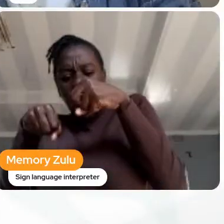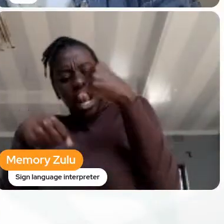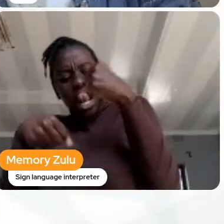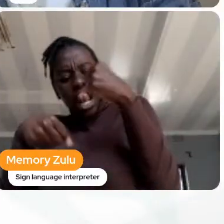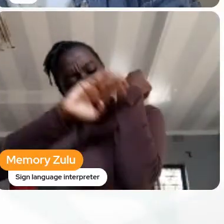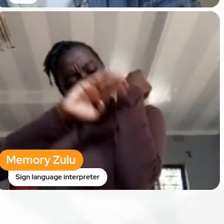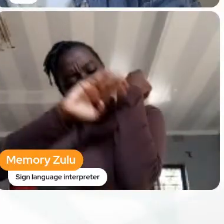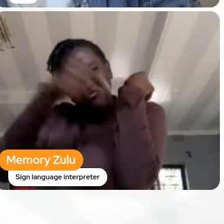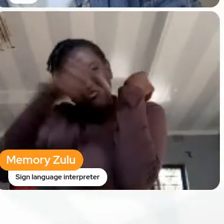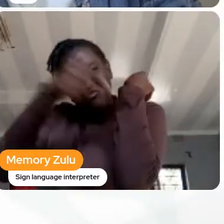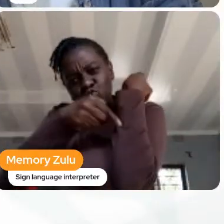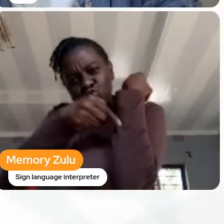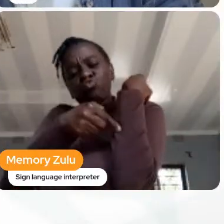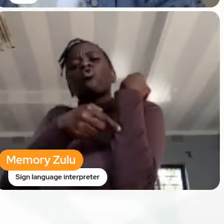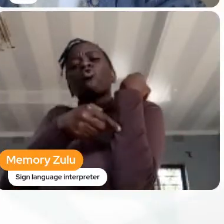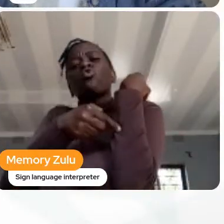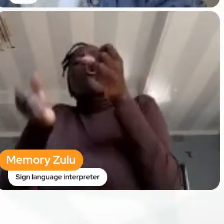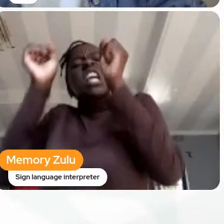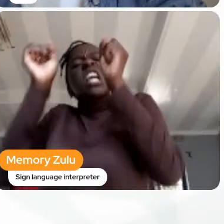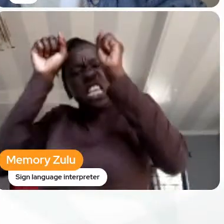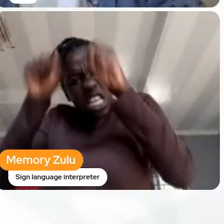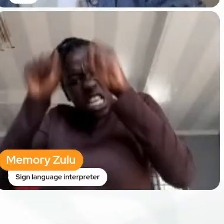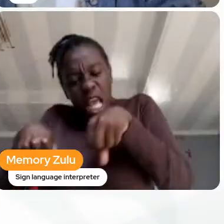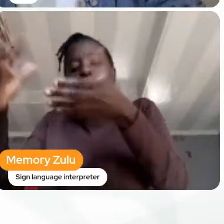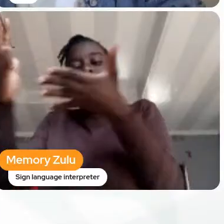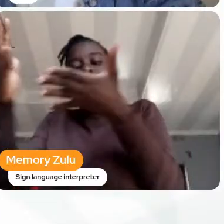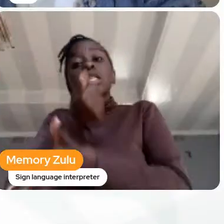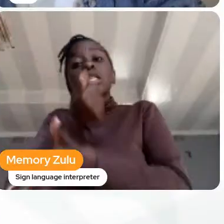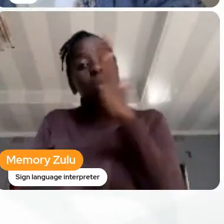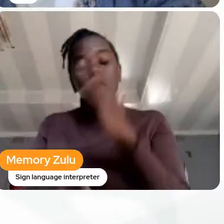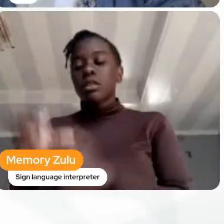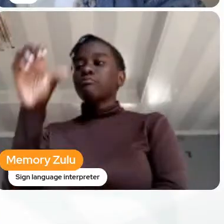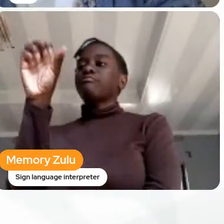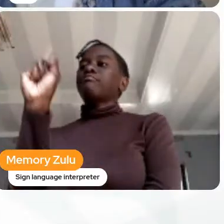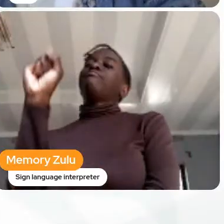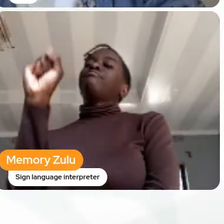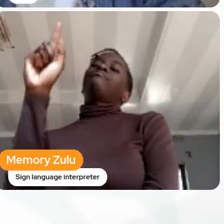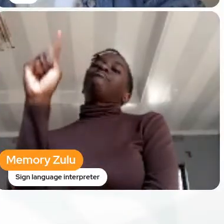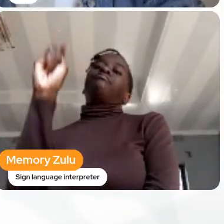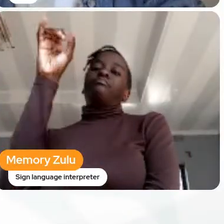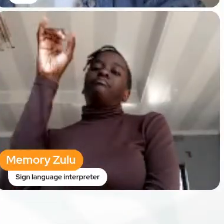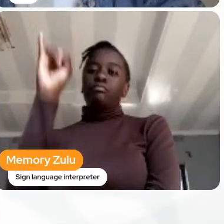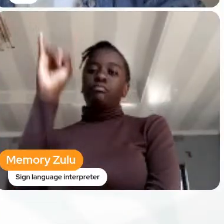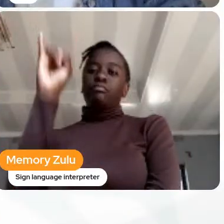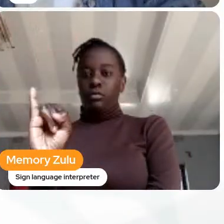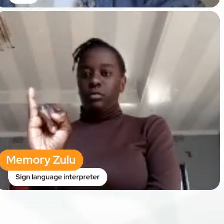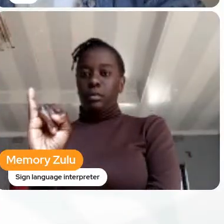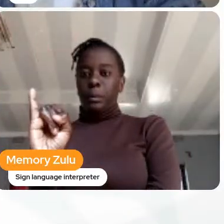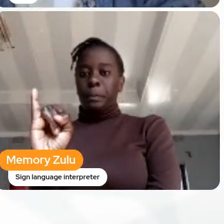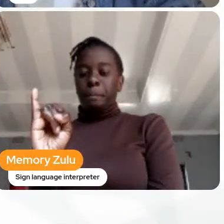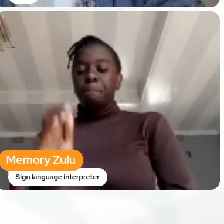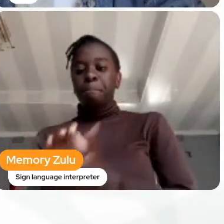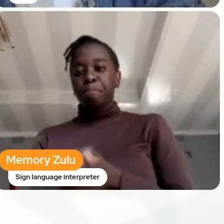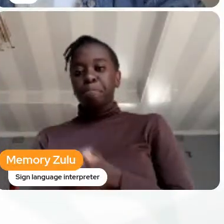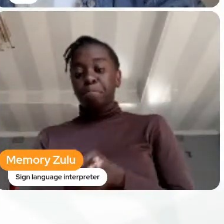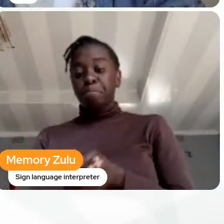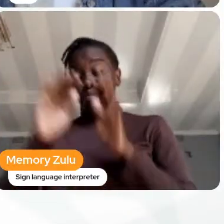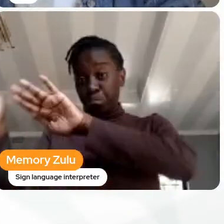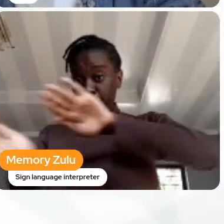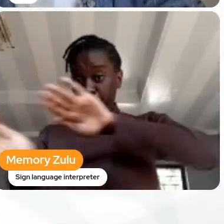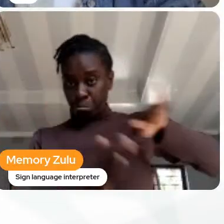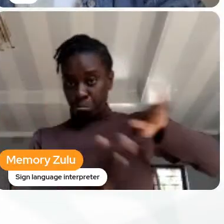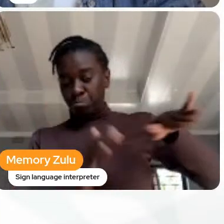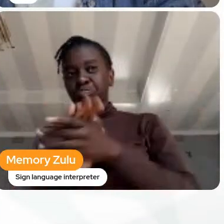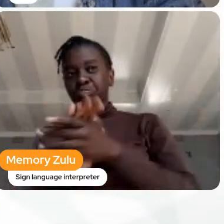urinary tract infection. We are looking at the infections that tend to affect any part of the urinary